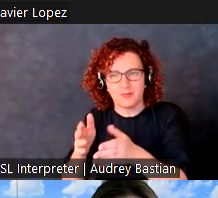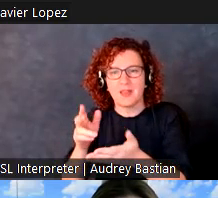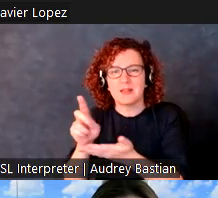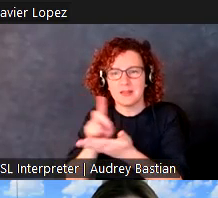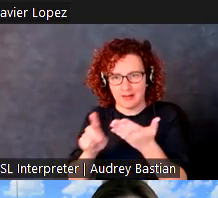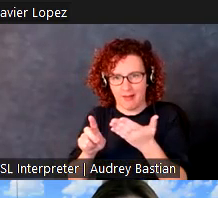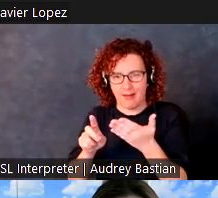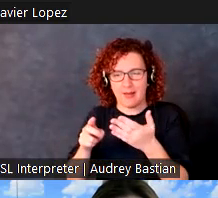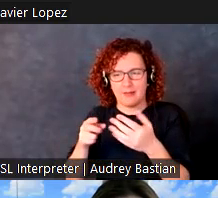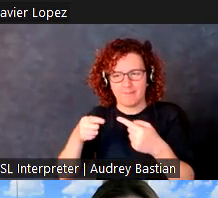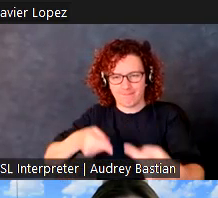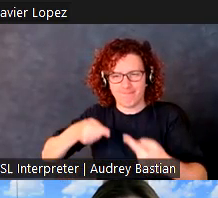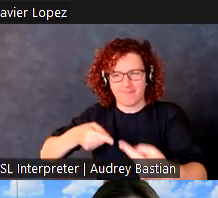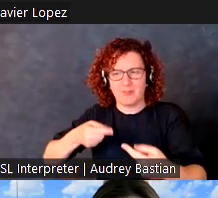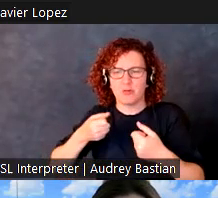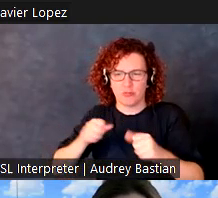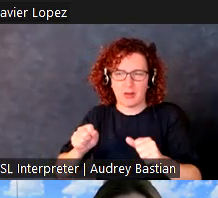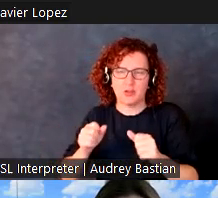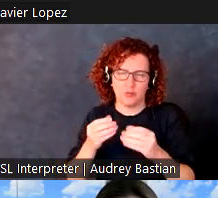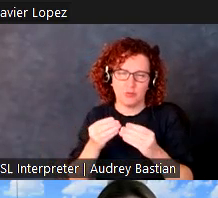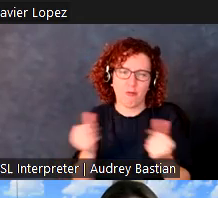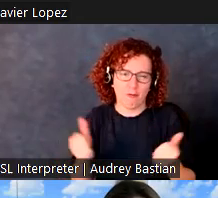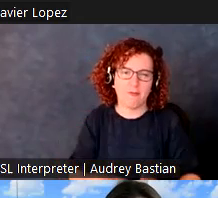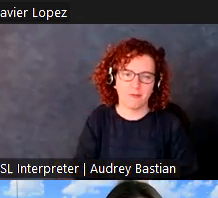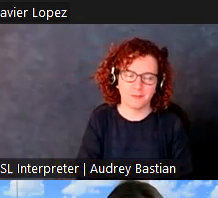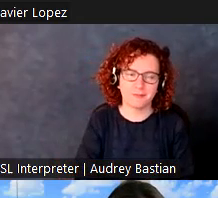that we're trying to address.